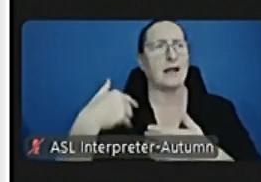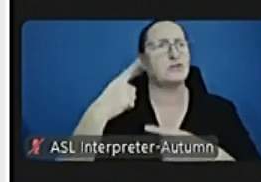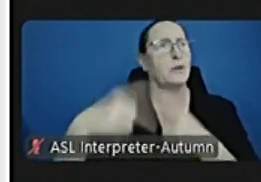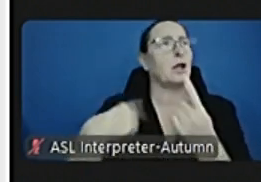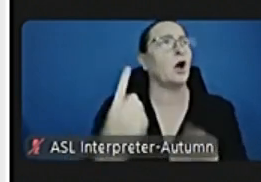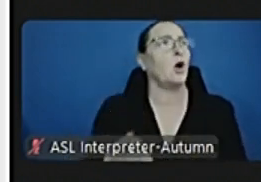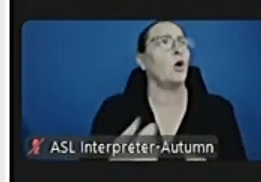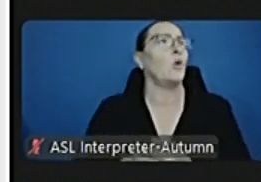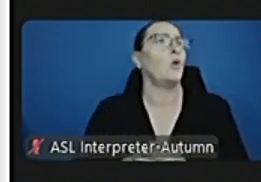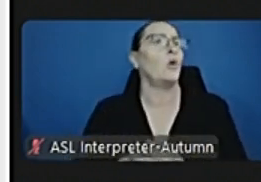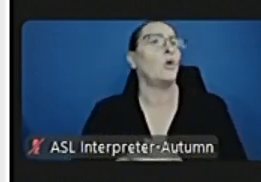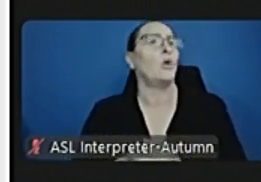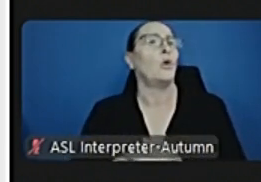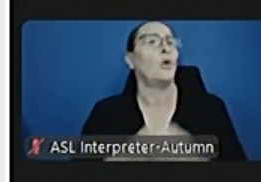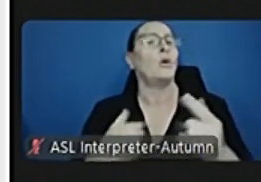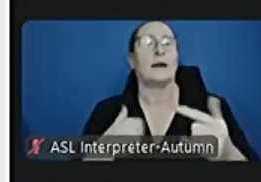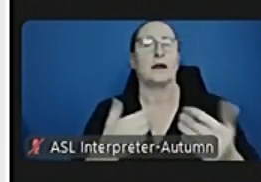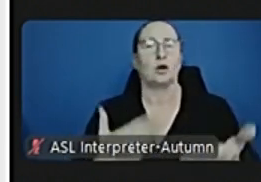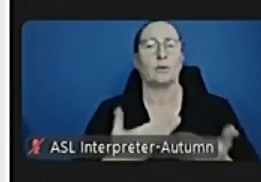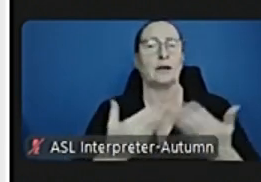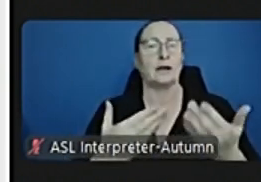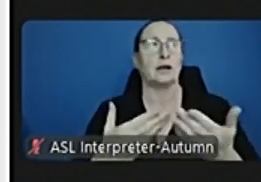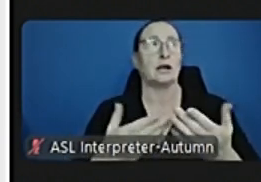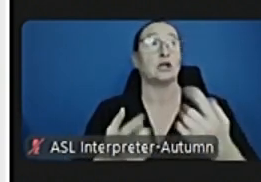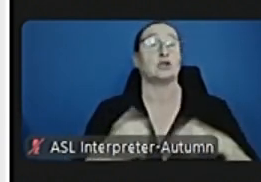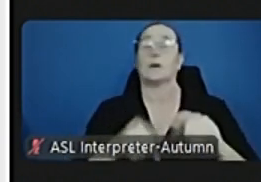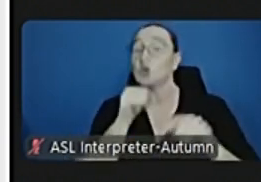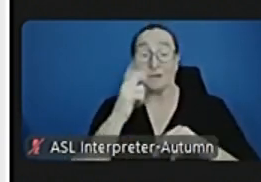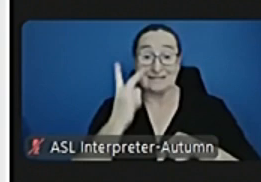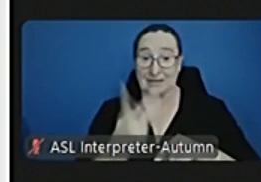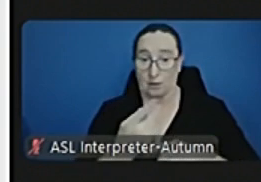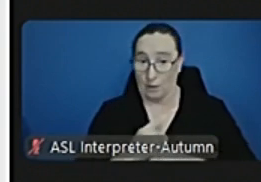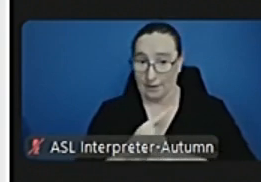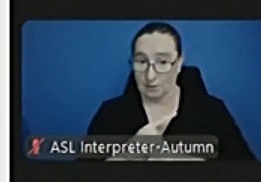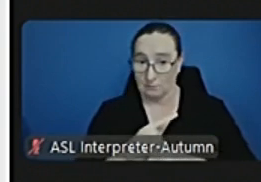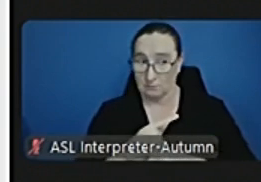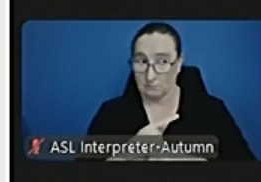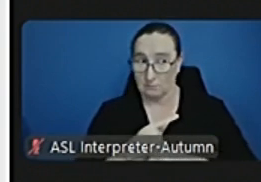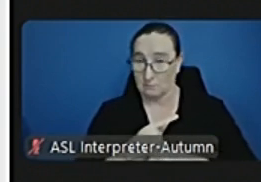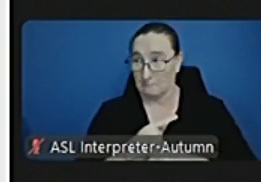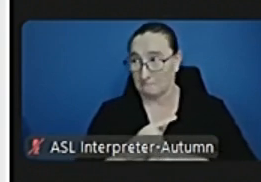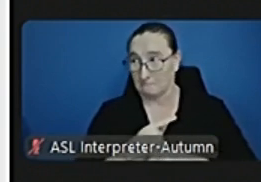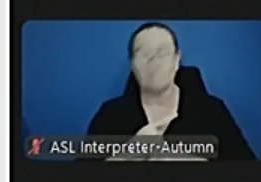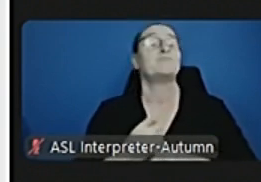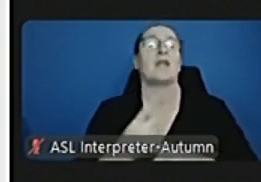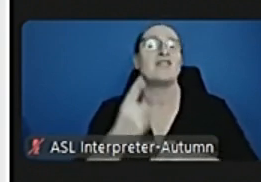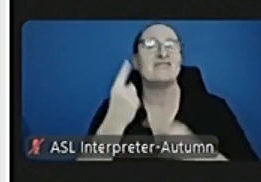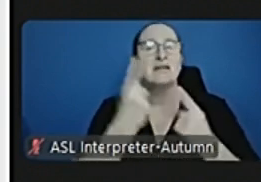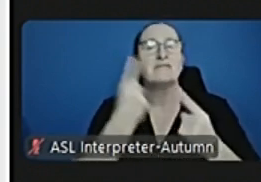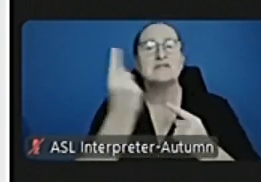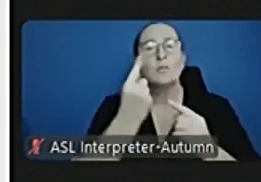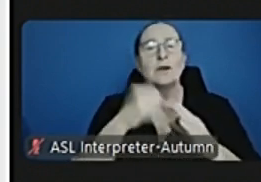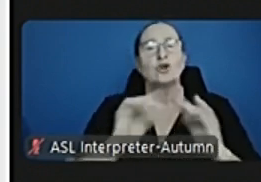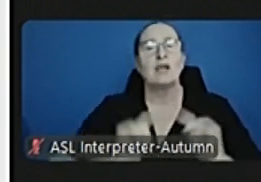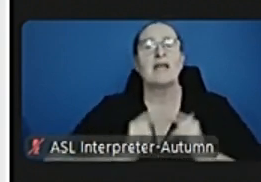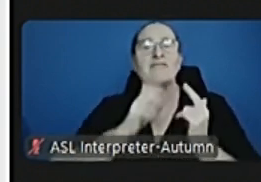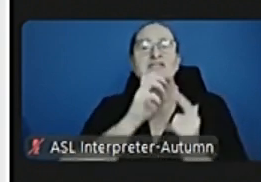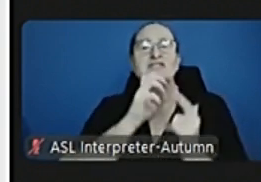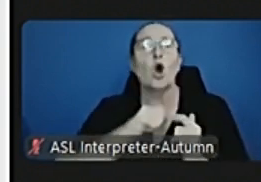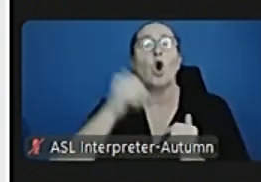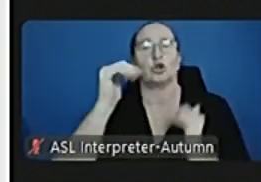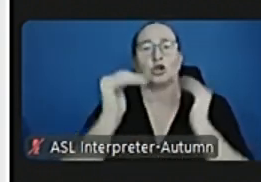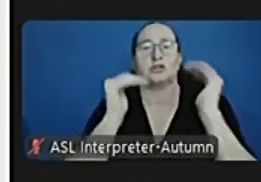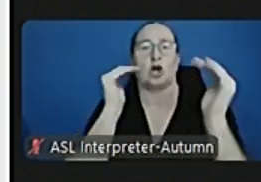So here we are. I should back it up. You didn't see that, right? No. Think of someone in your life that's an older adult and